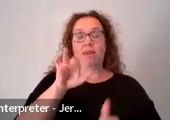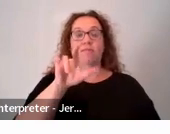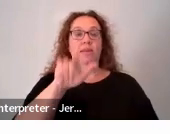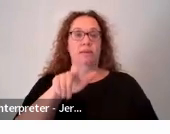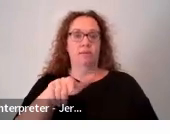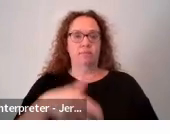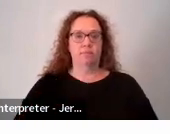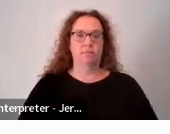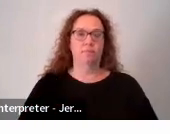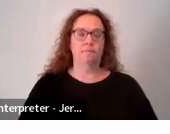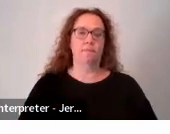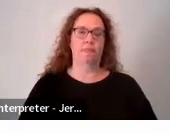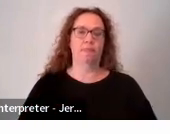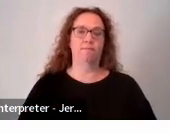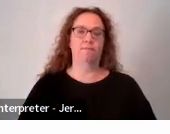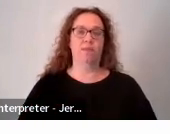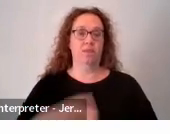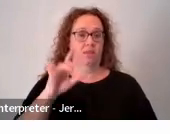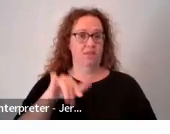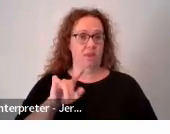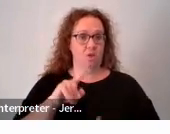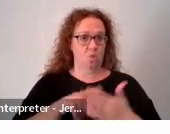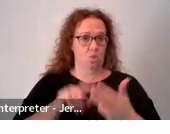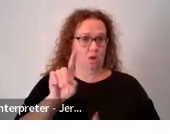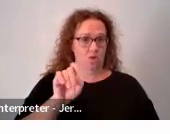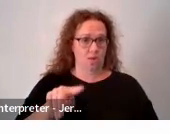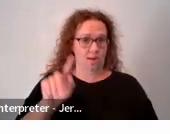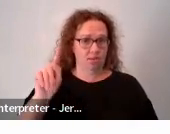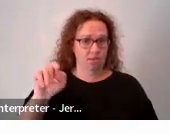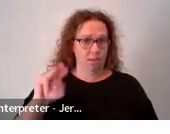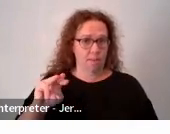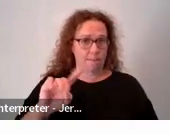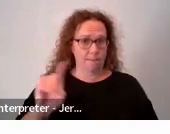follow-up. Is that what you're asking, Tom?